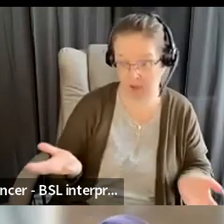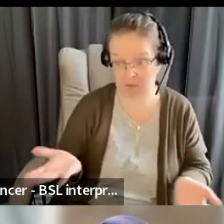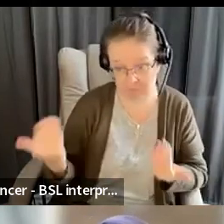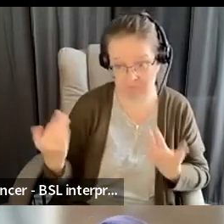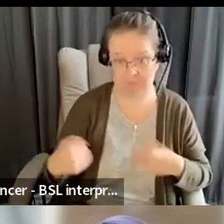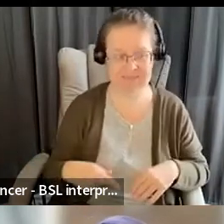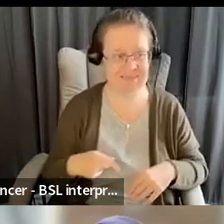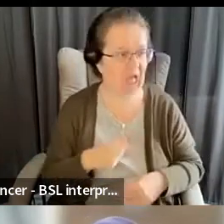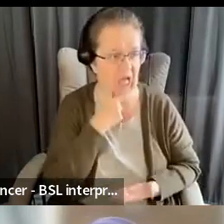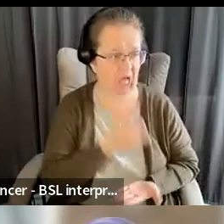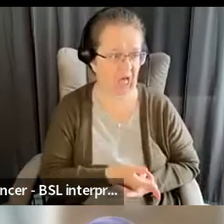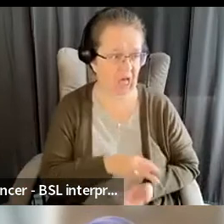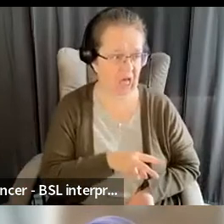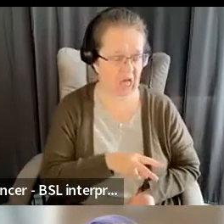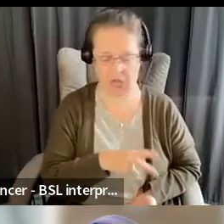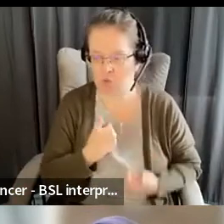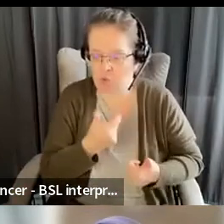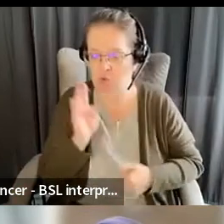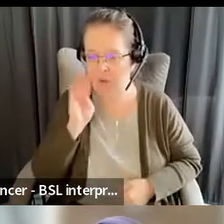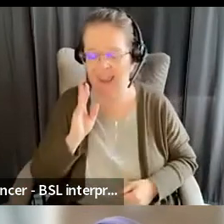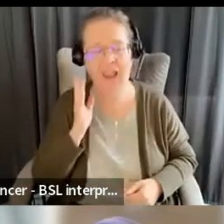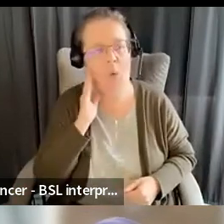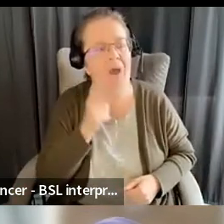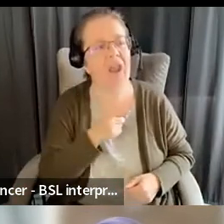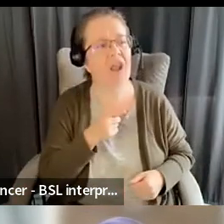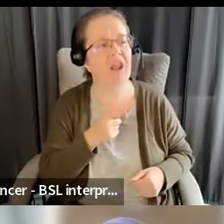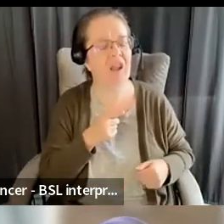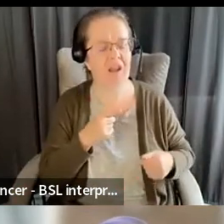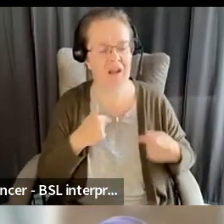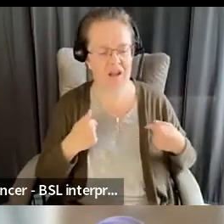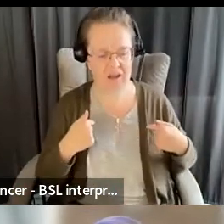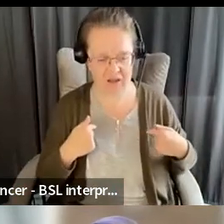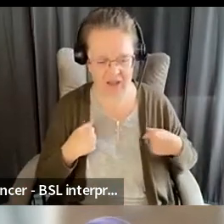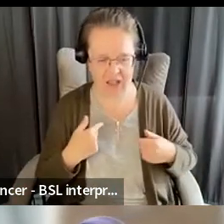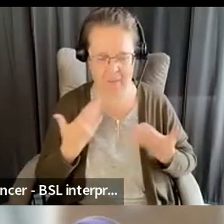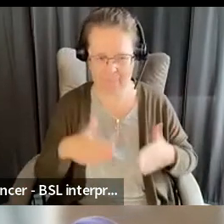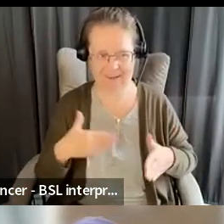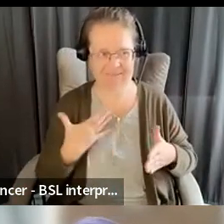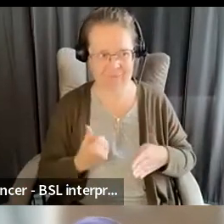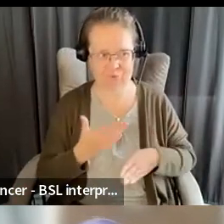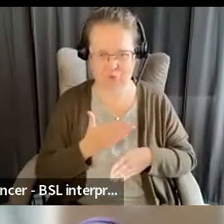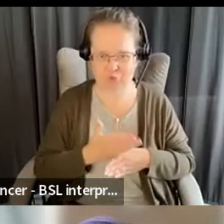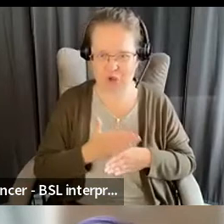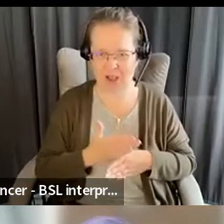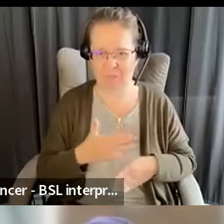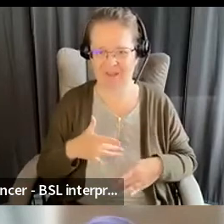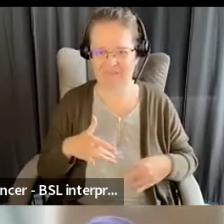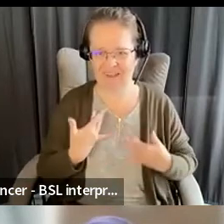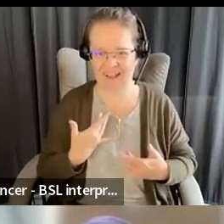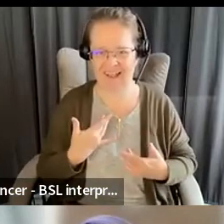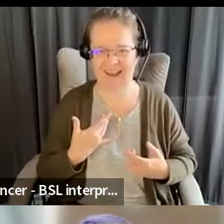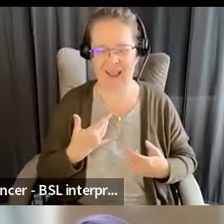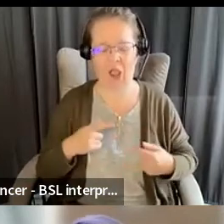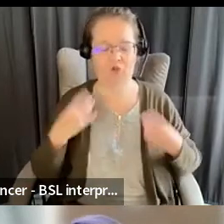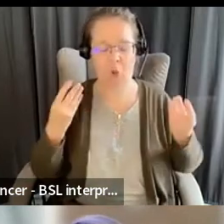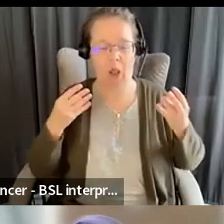which was really good to hear, because I think if you've ever been in that position where you've had a job, you've burnt yourself out, you've gone into meltdown,